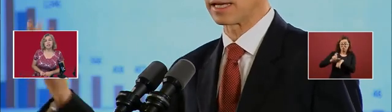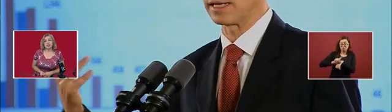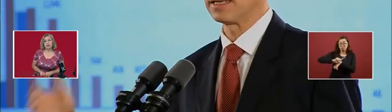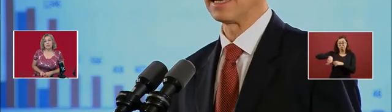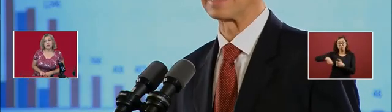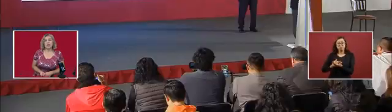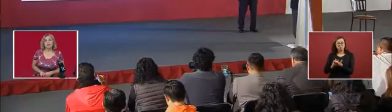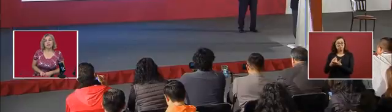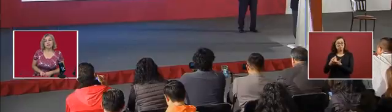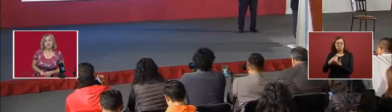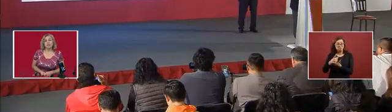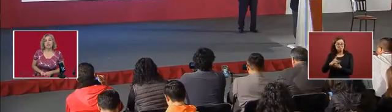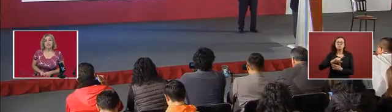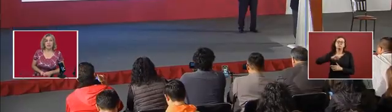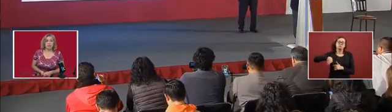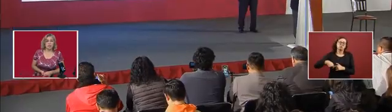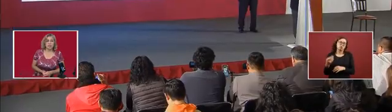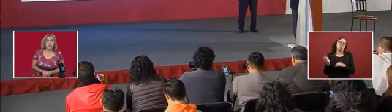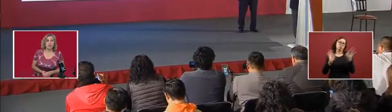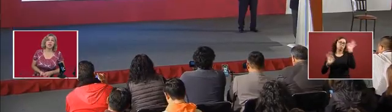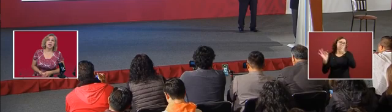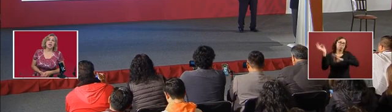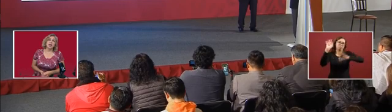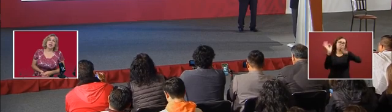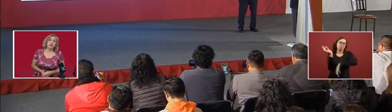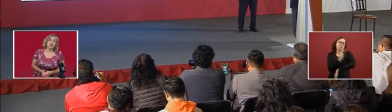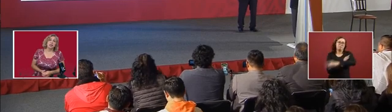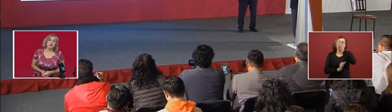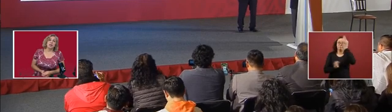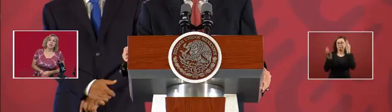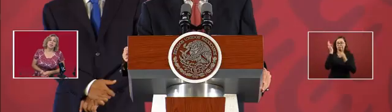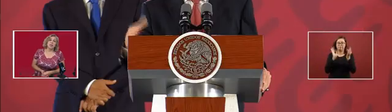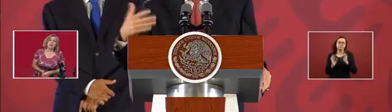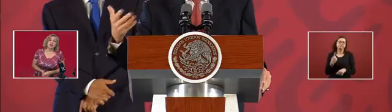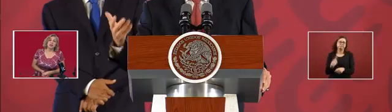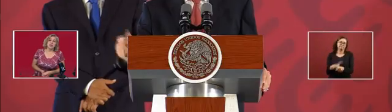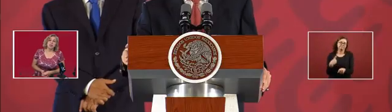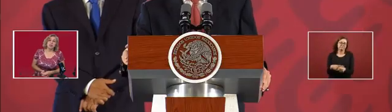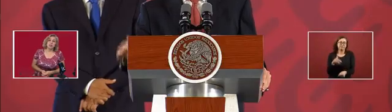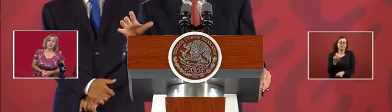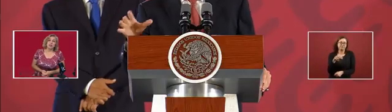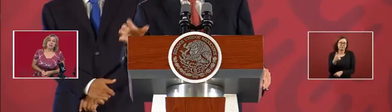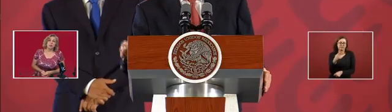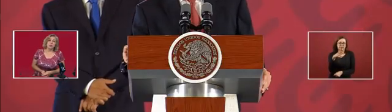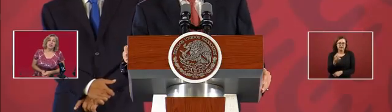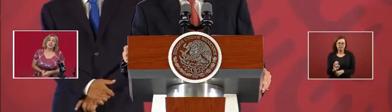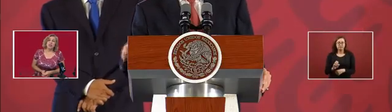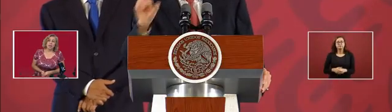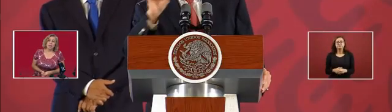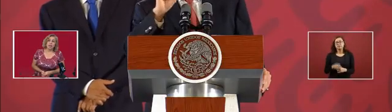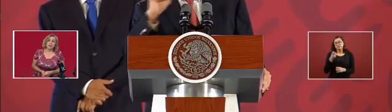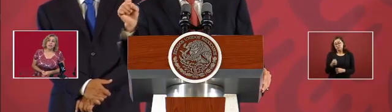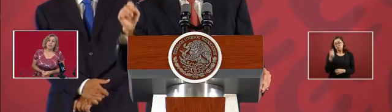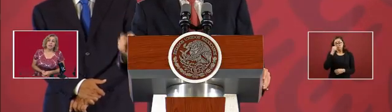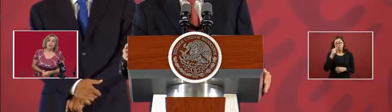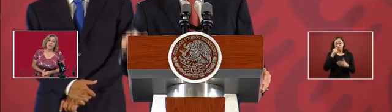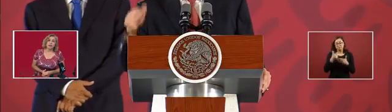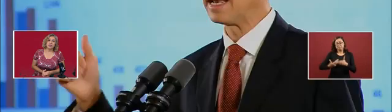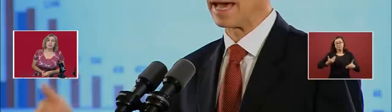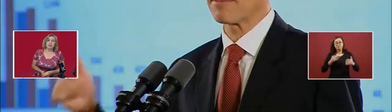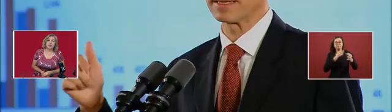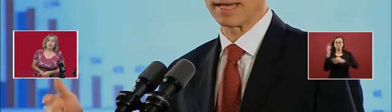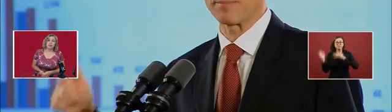buckets that people leave buckets of water, and so that they cannot, you need to clear those out so that the